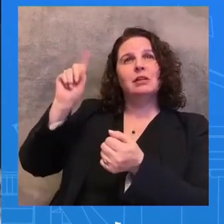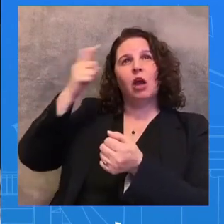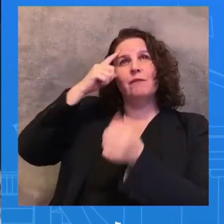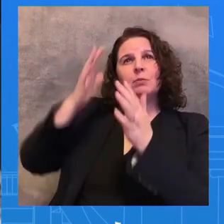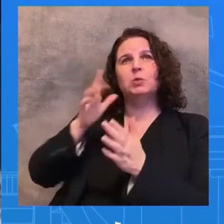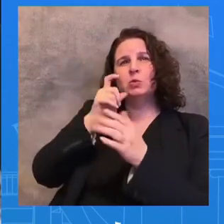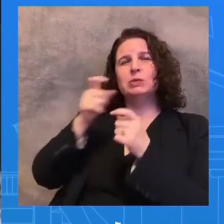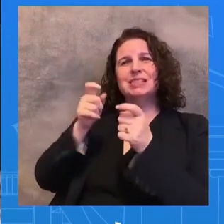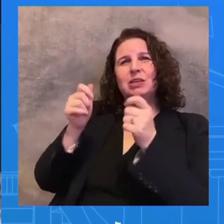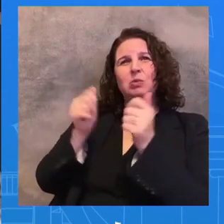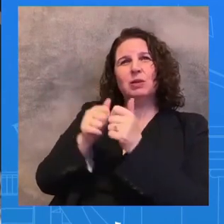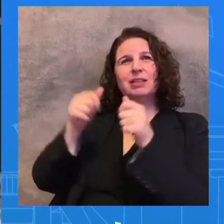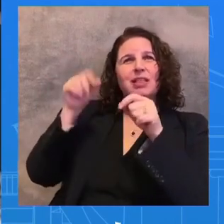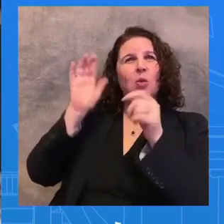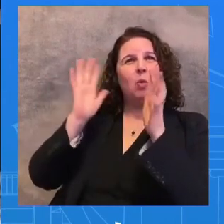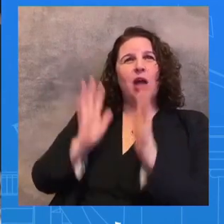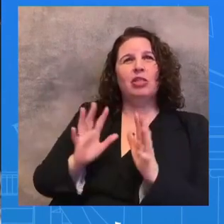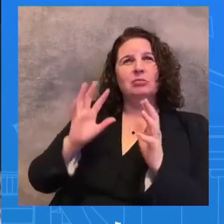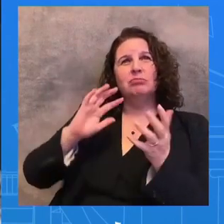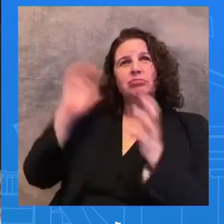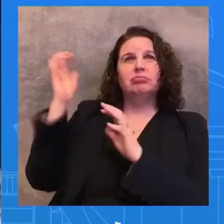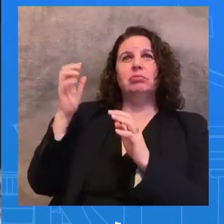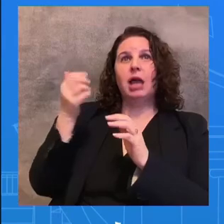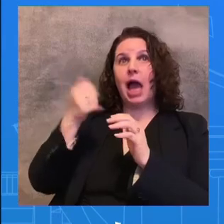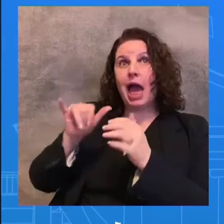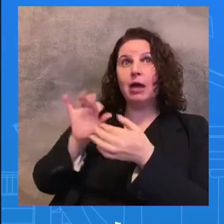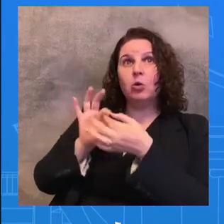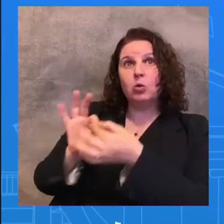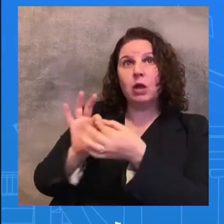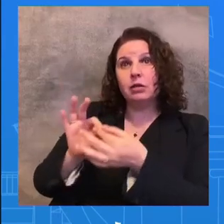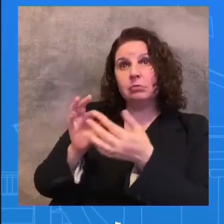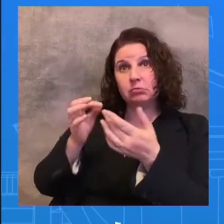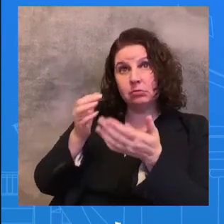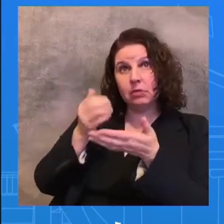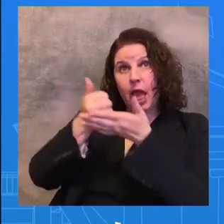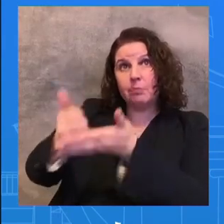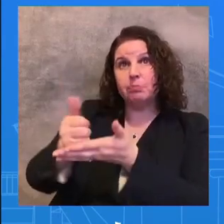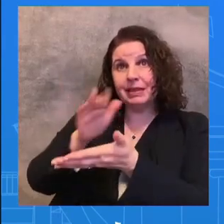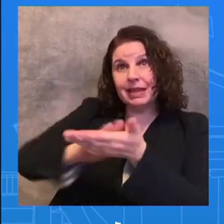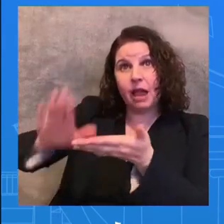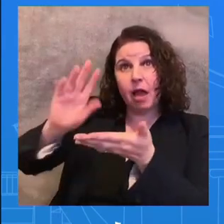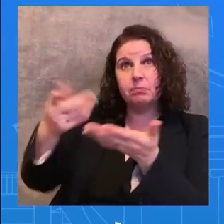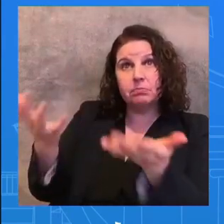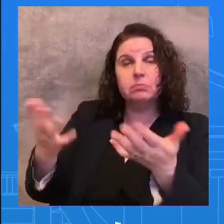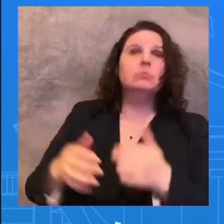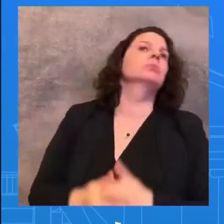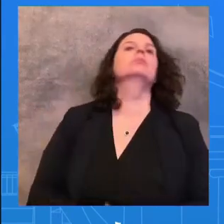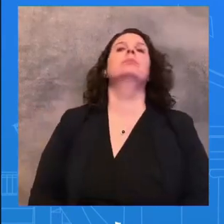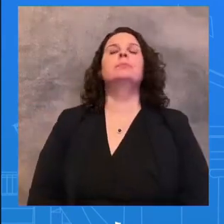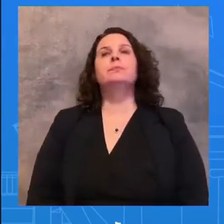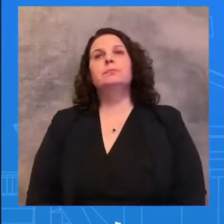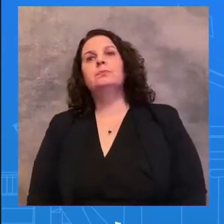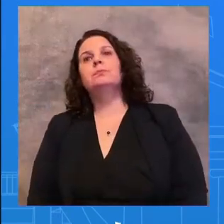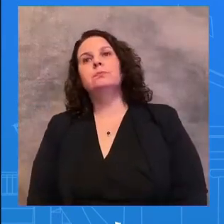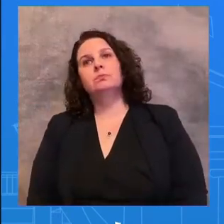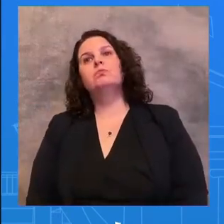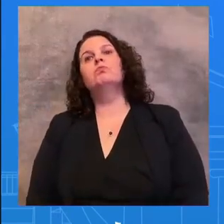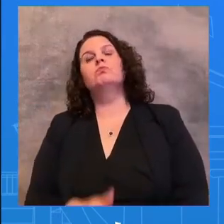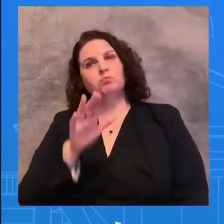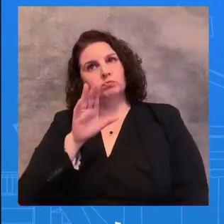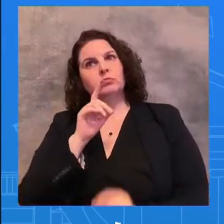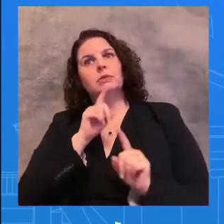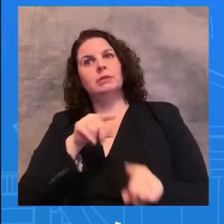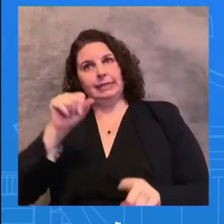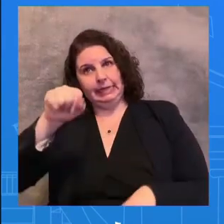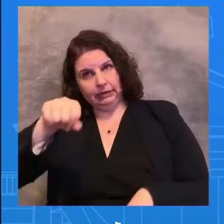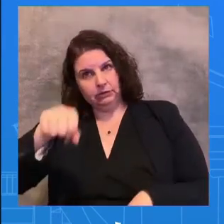and these states in terms of cleanup and recovery? So, look, you heard me at the top mention how, how we are, obviously, folks are